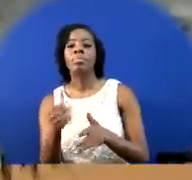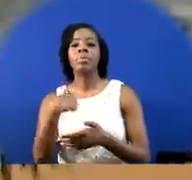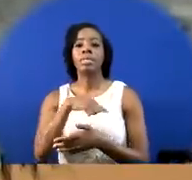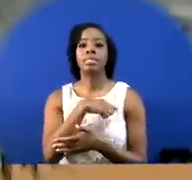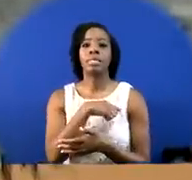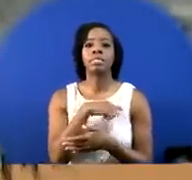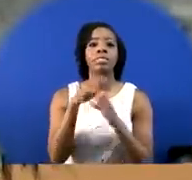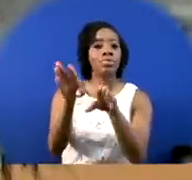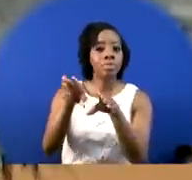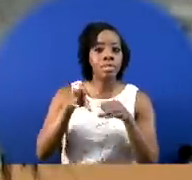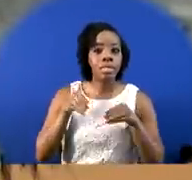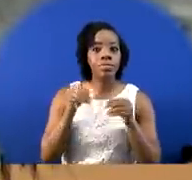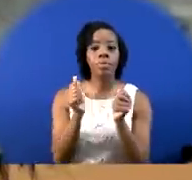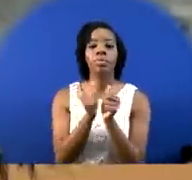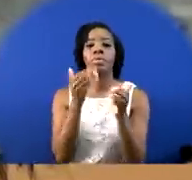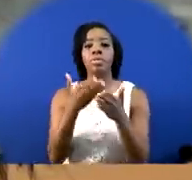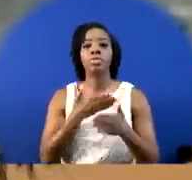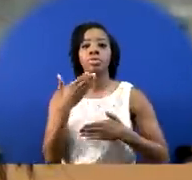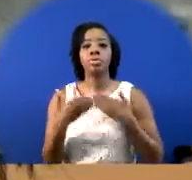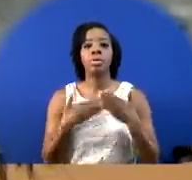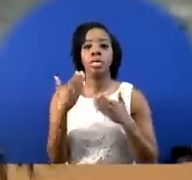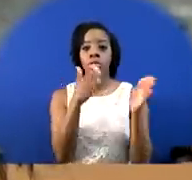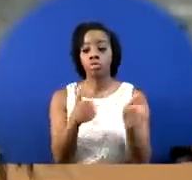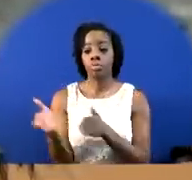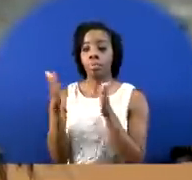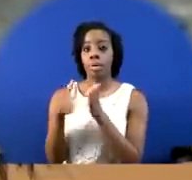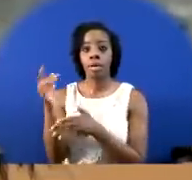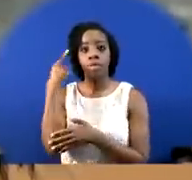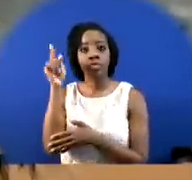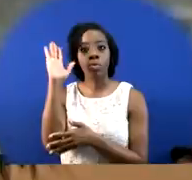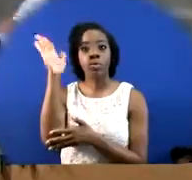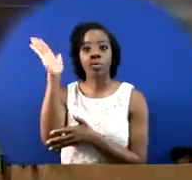him. Receive them with joy as we prepare for the word of God.